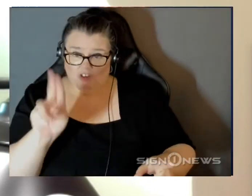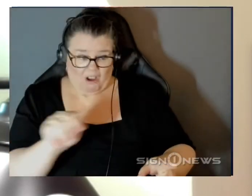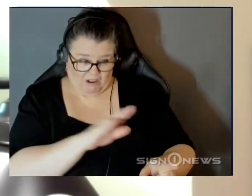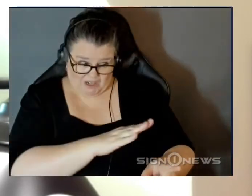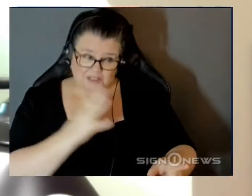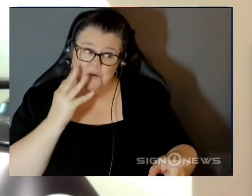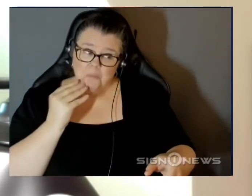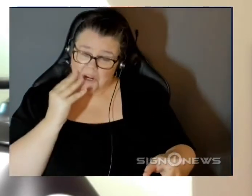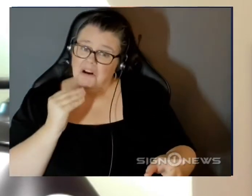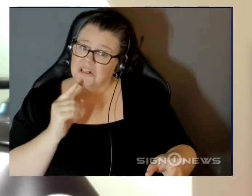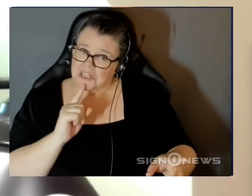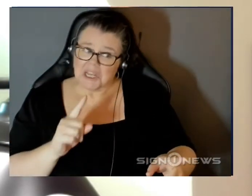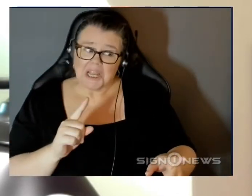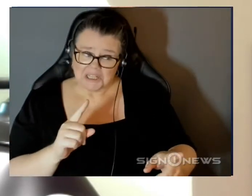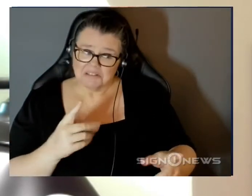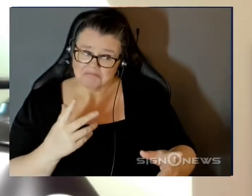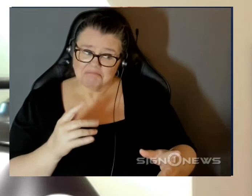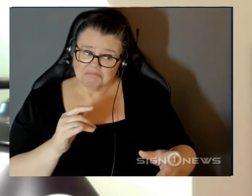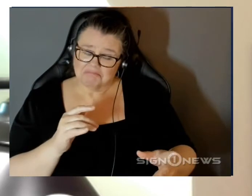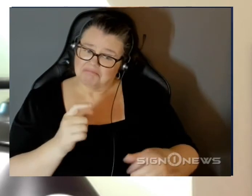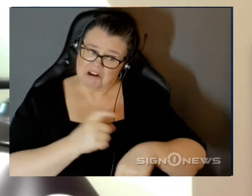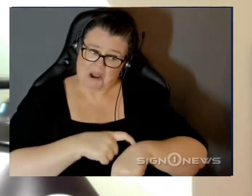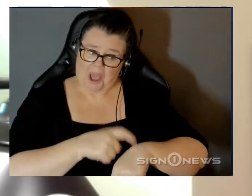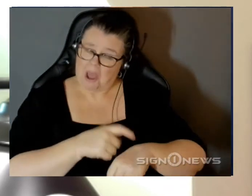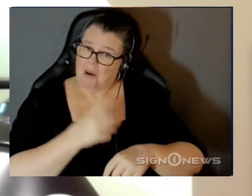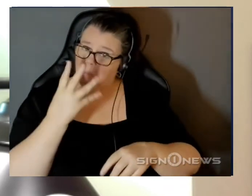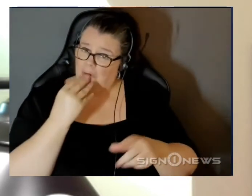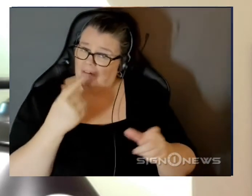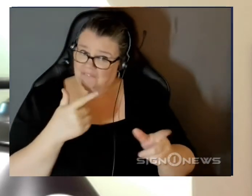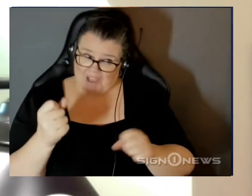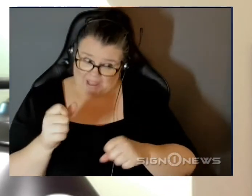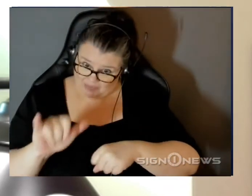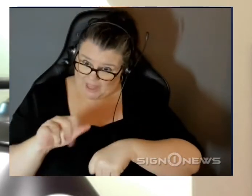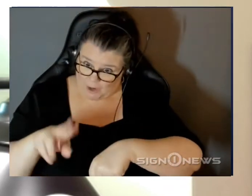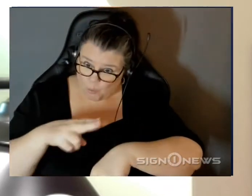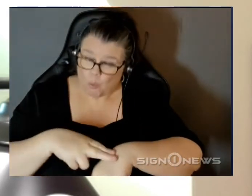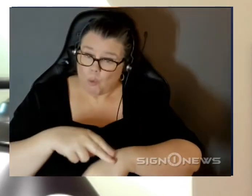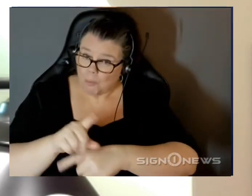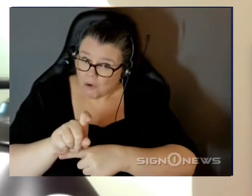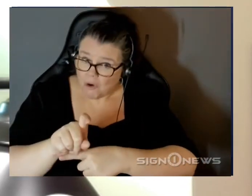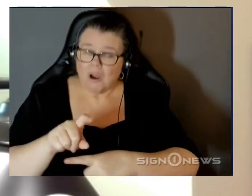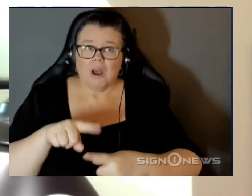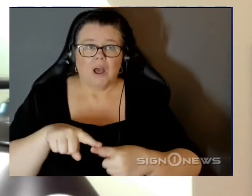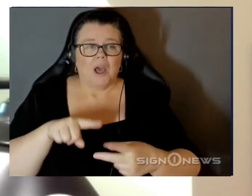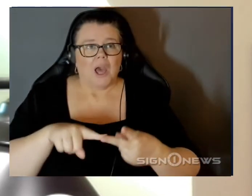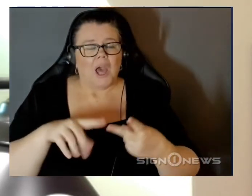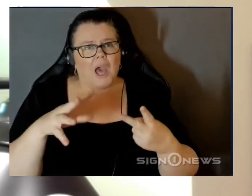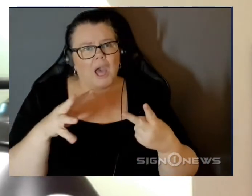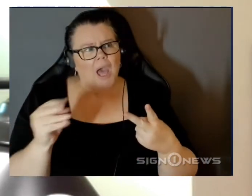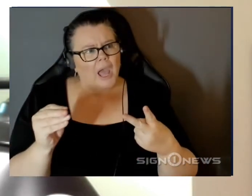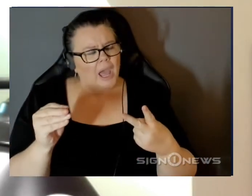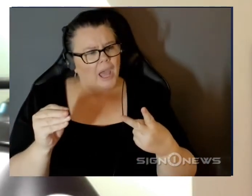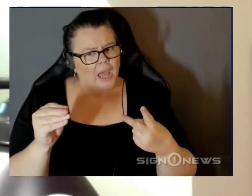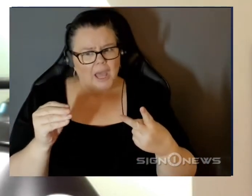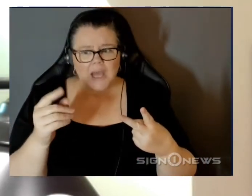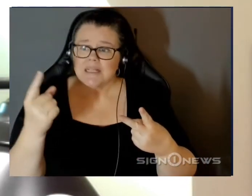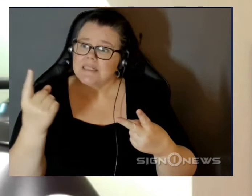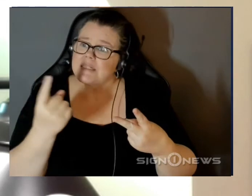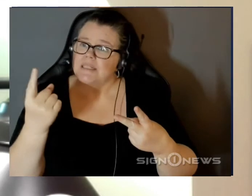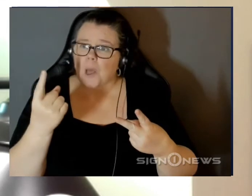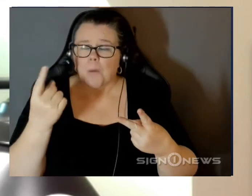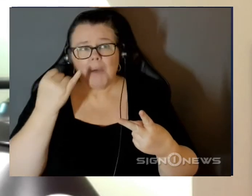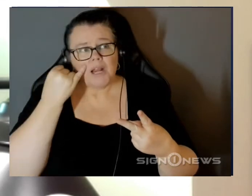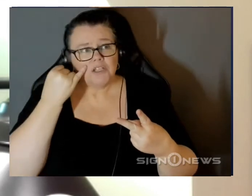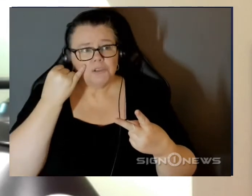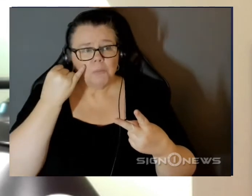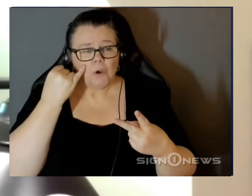you know, are there sort of, you know, questions I get are, does someone with a disability sort